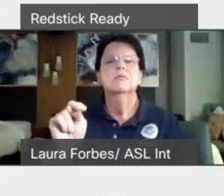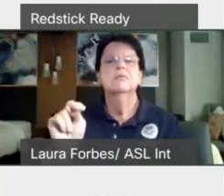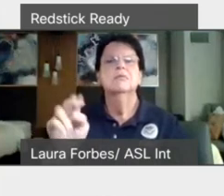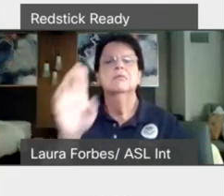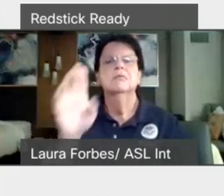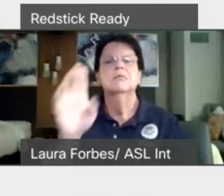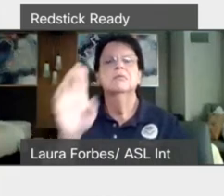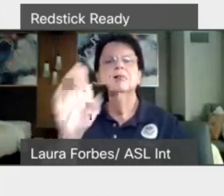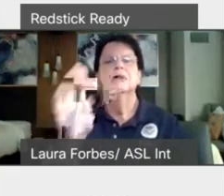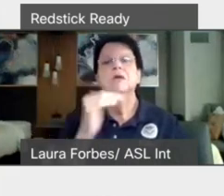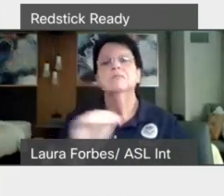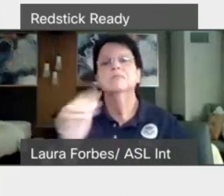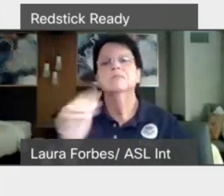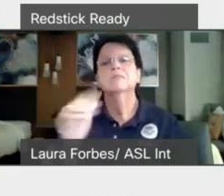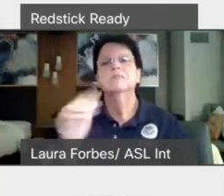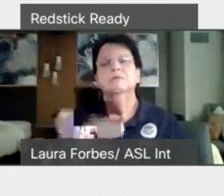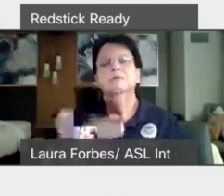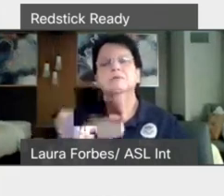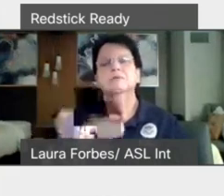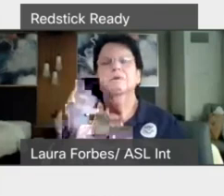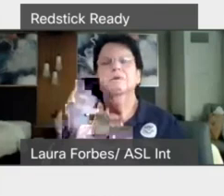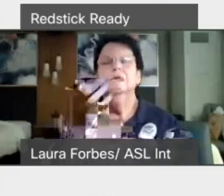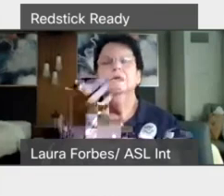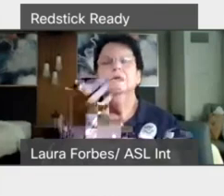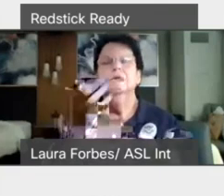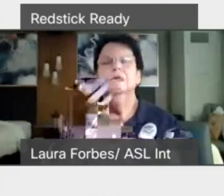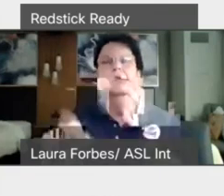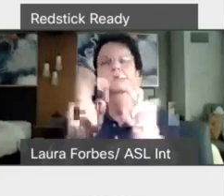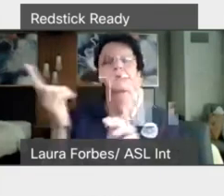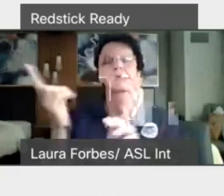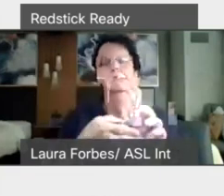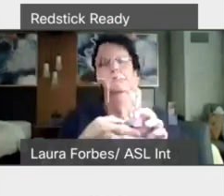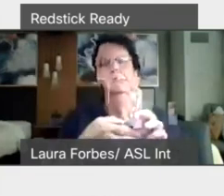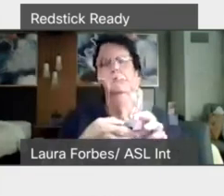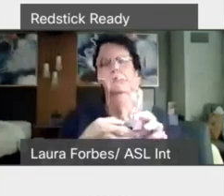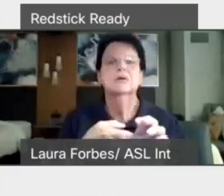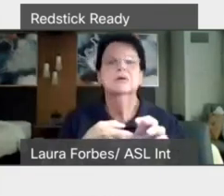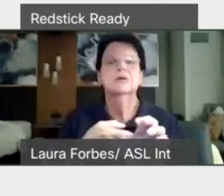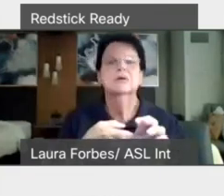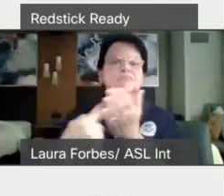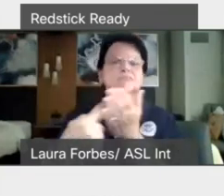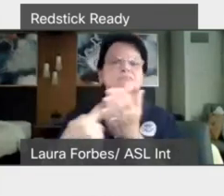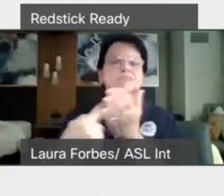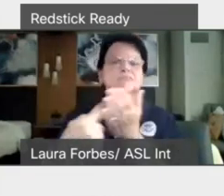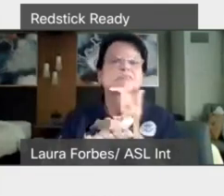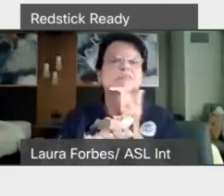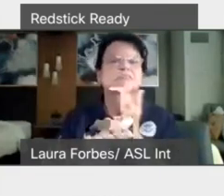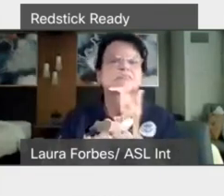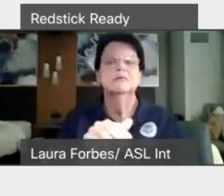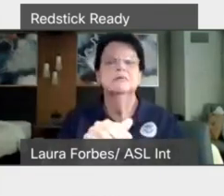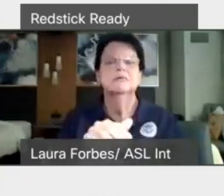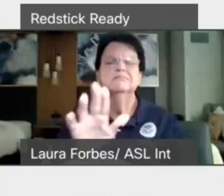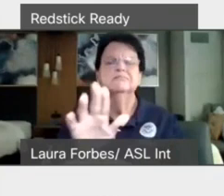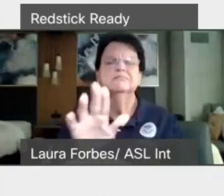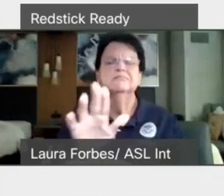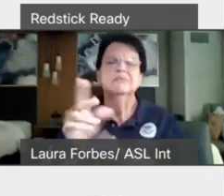Good evening, everyone. I want to thank you for allowing me the opportunity to join in on your discussion here tonight. So just a quick